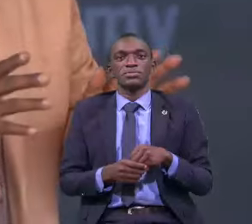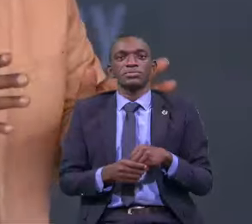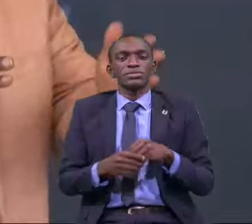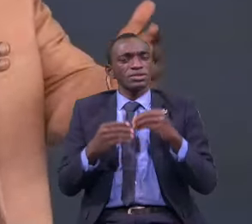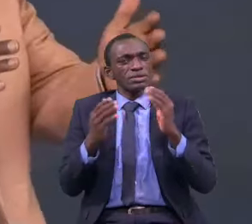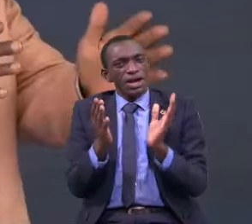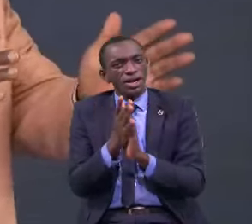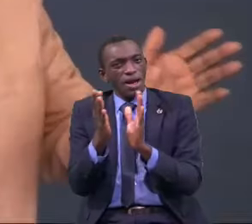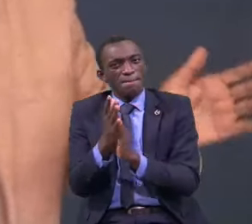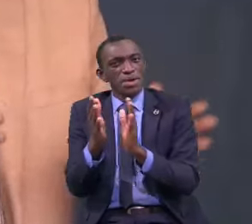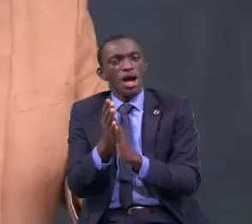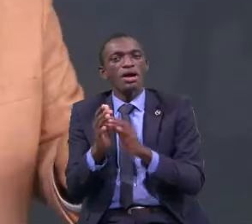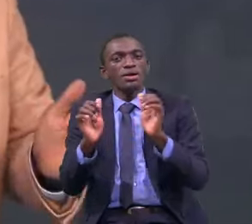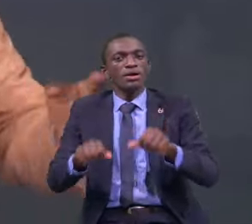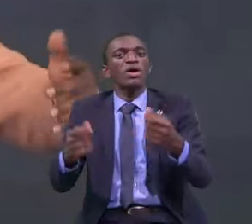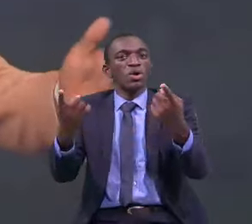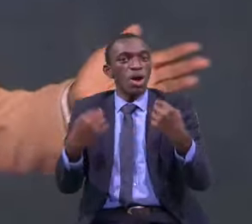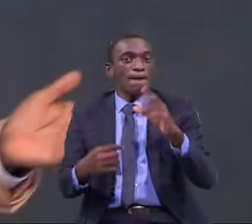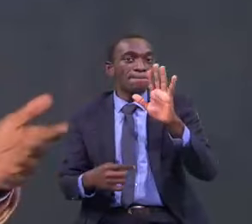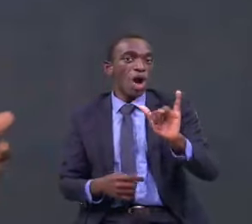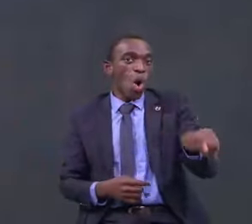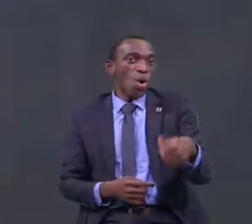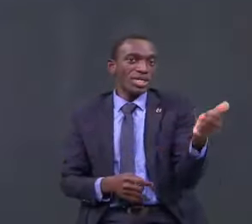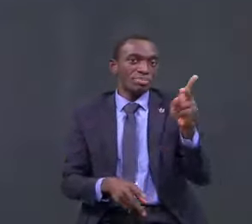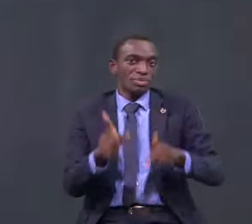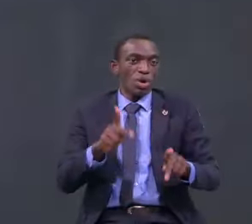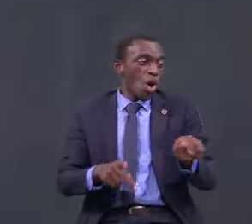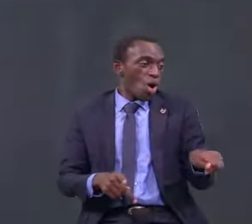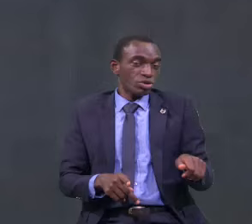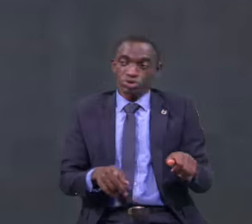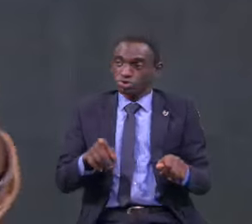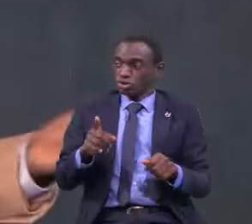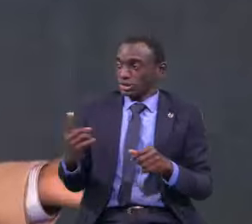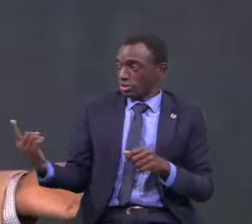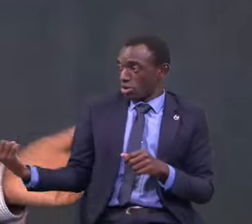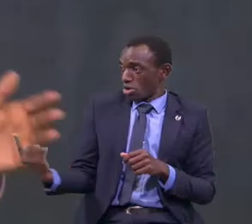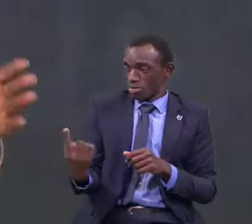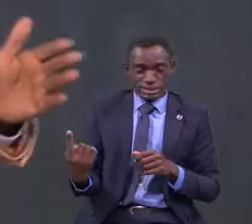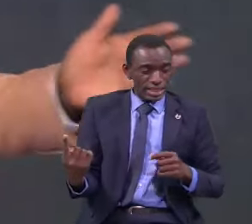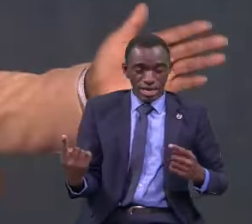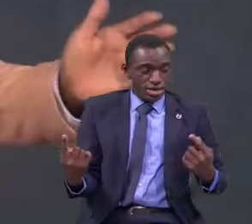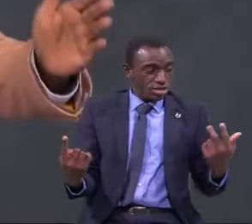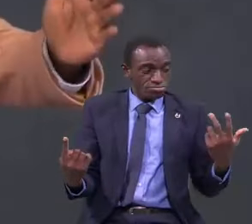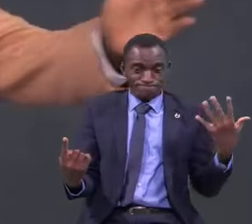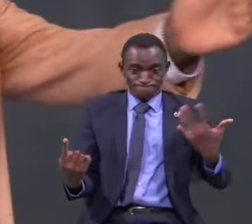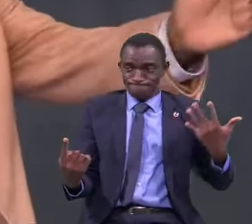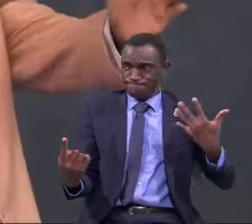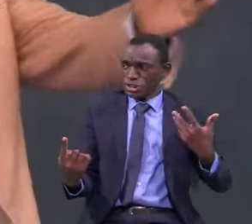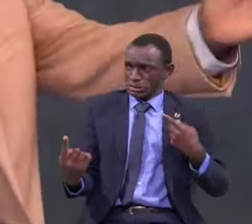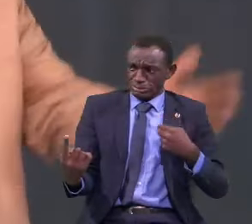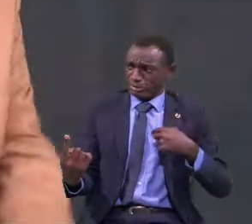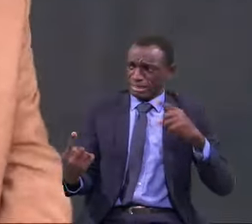Clapping may come by other people as you are coming. They said, we cannot be like him, we cannot be like her. And